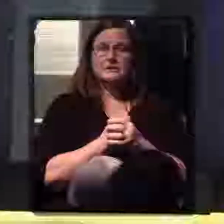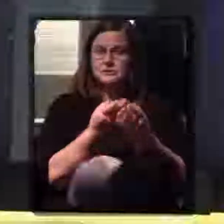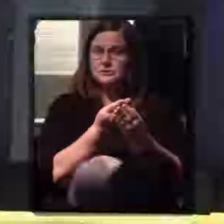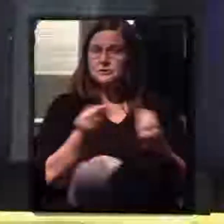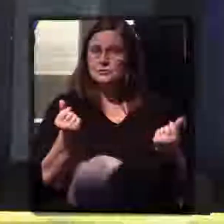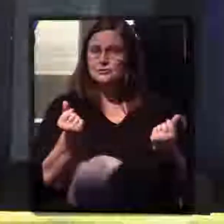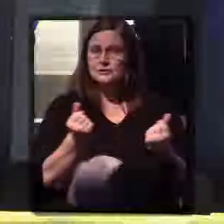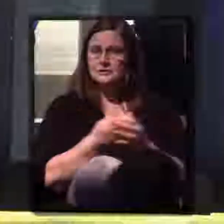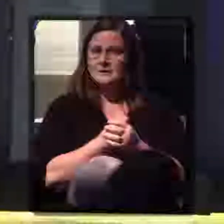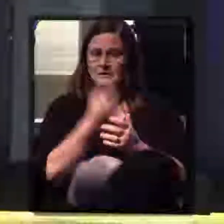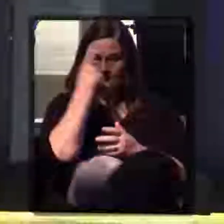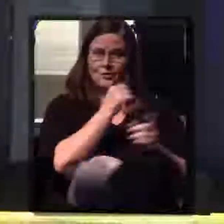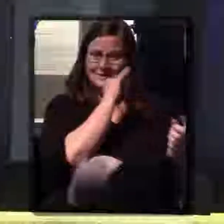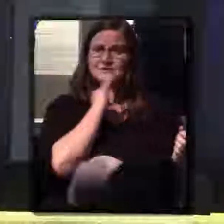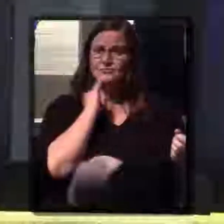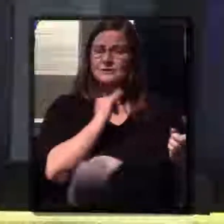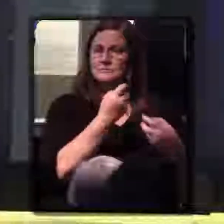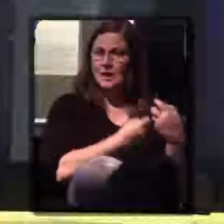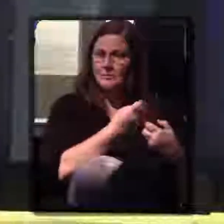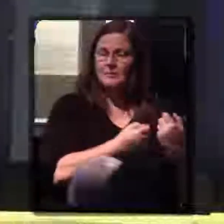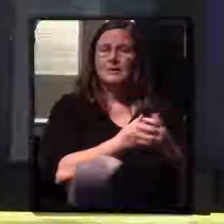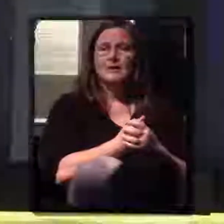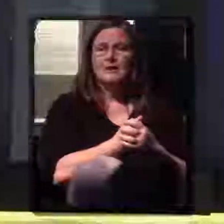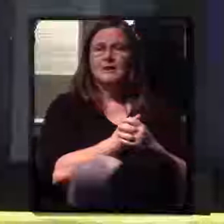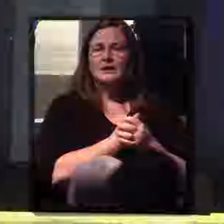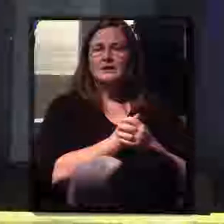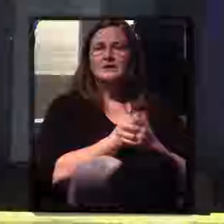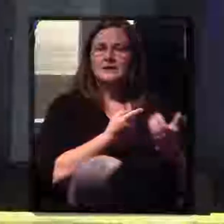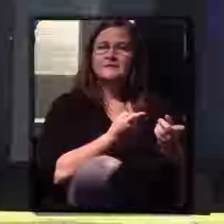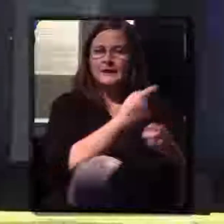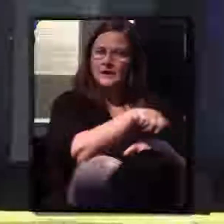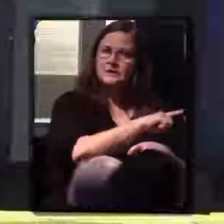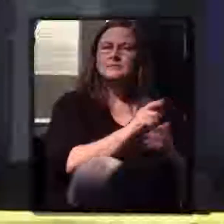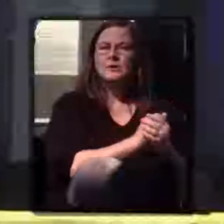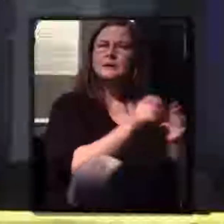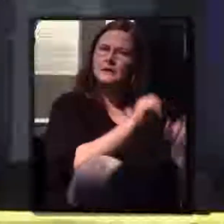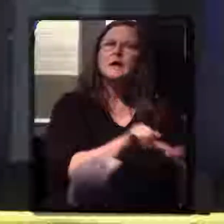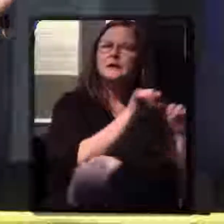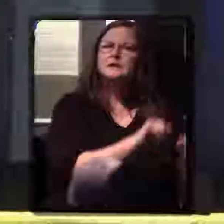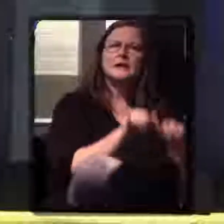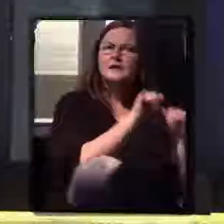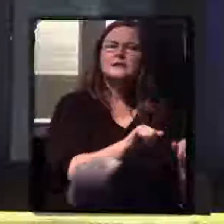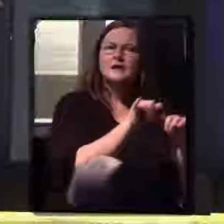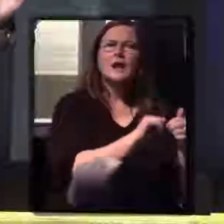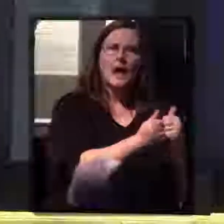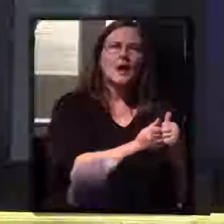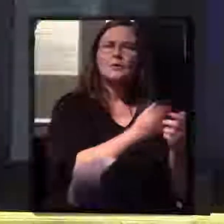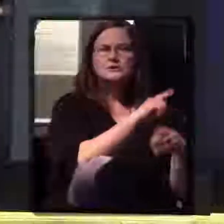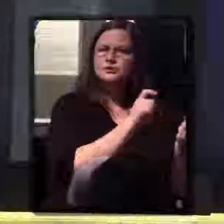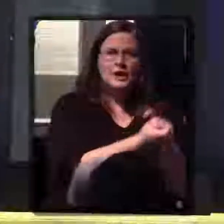startling solution to Israel's dilemma, to their problem, to the fact that the thing keeps going around and